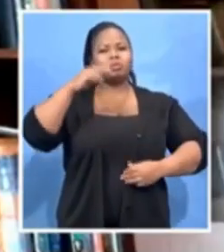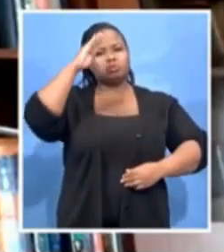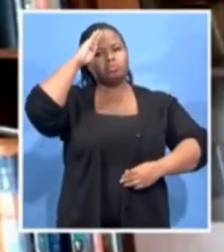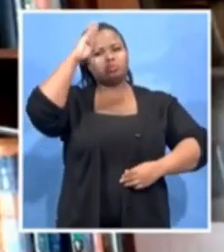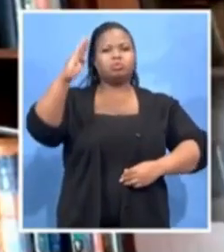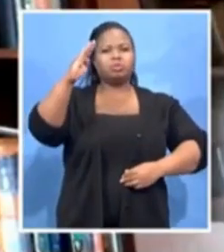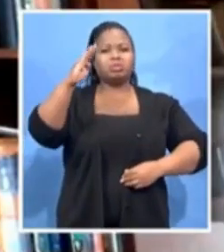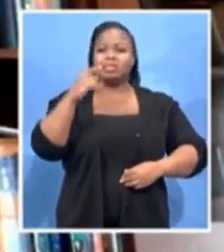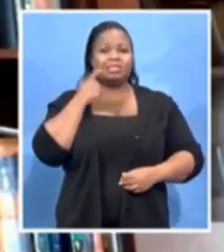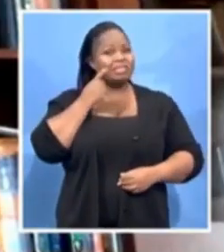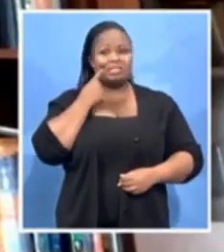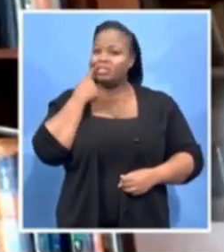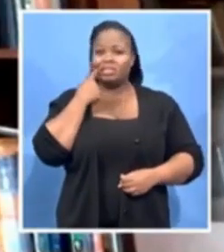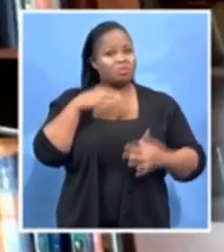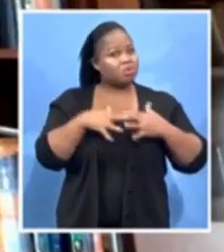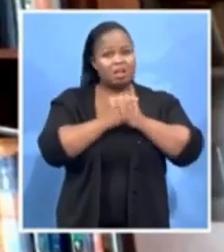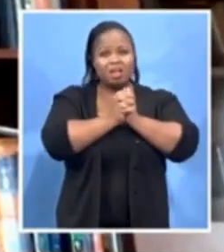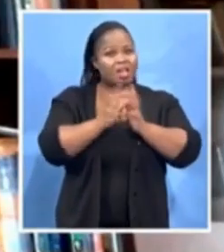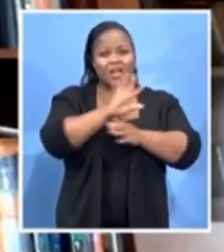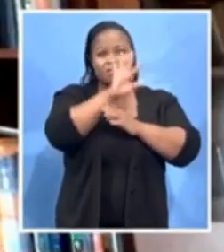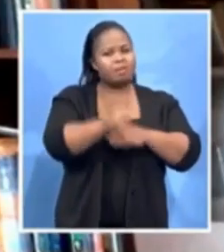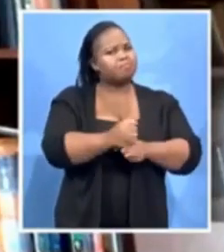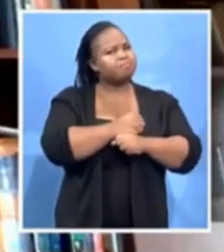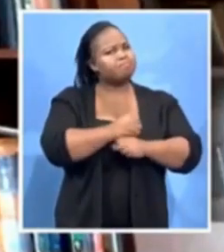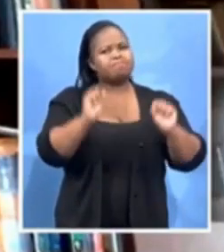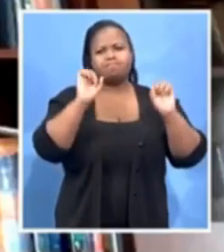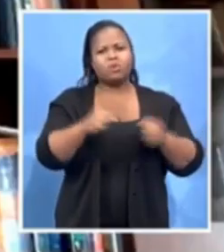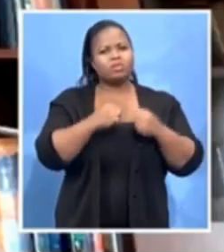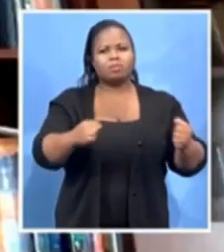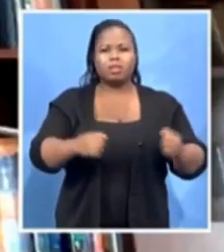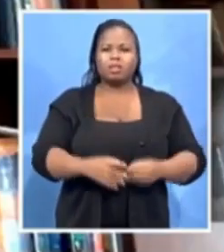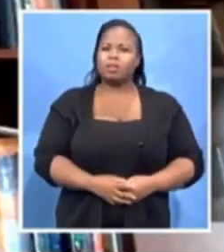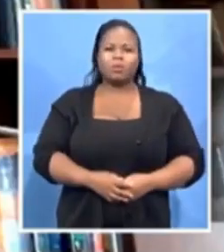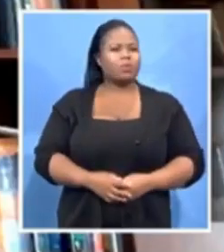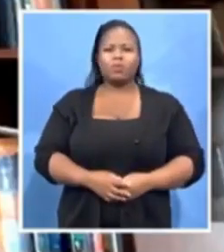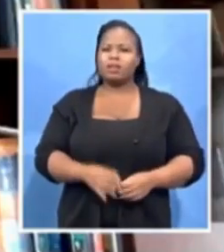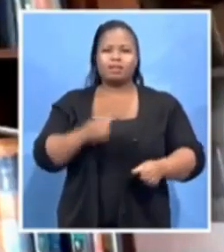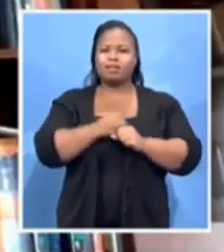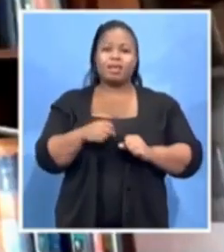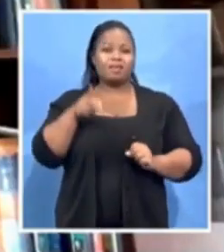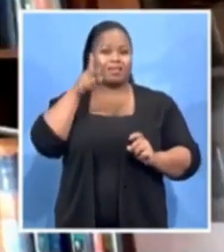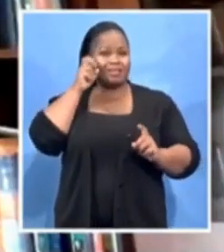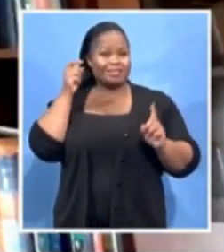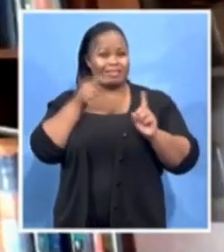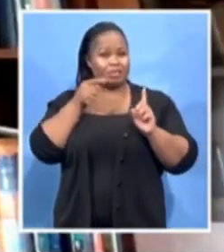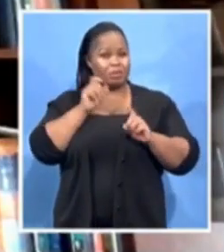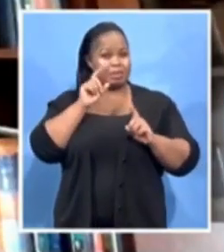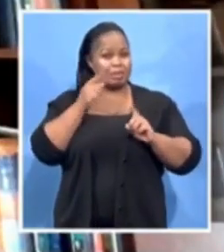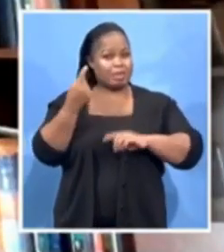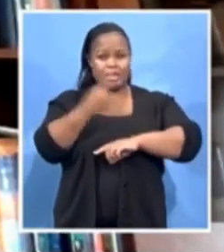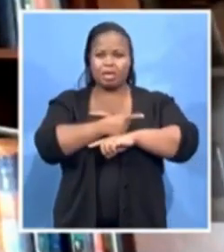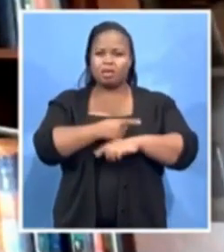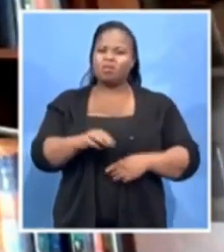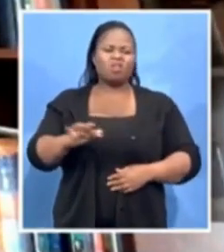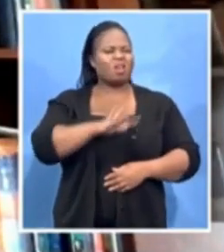Africa. If only they had listened to the Osagifo on that day, Africa would have been totally different.